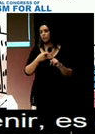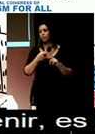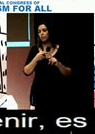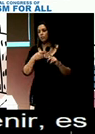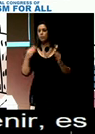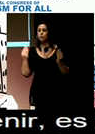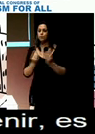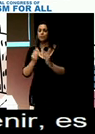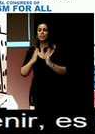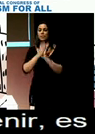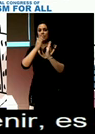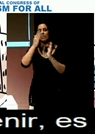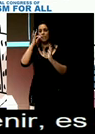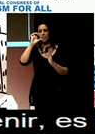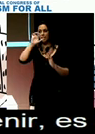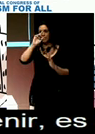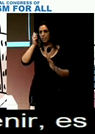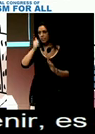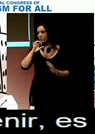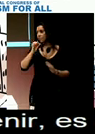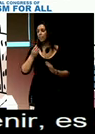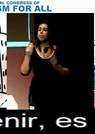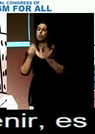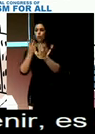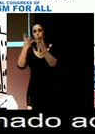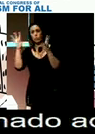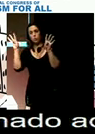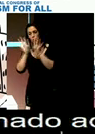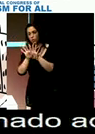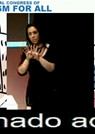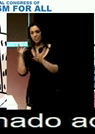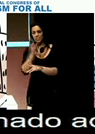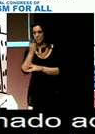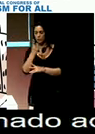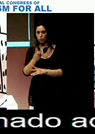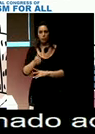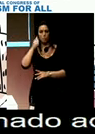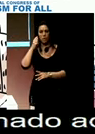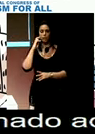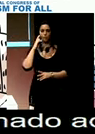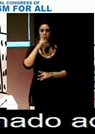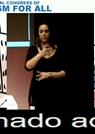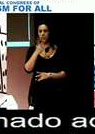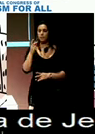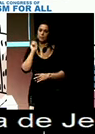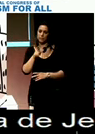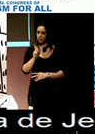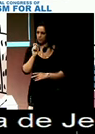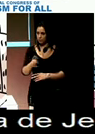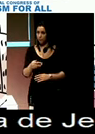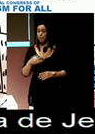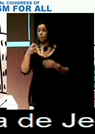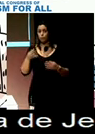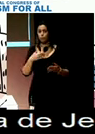It's the homeland of Saint Therese of Jesus. Saint Therese is one of the most important